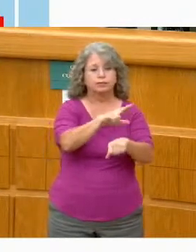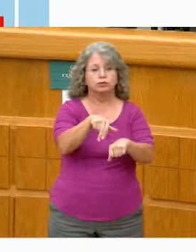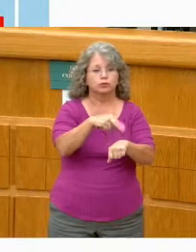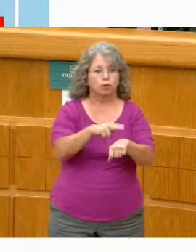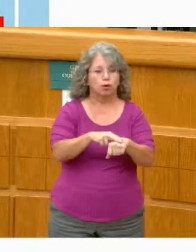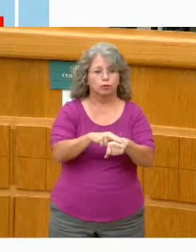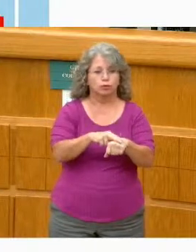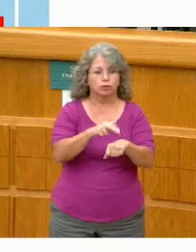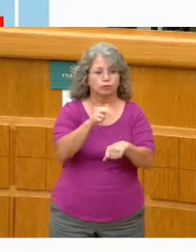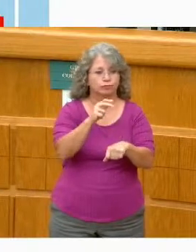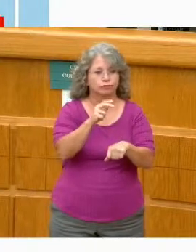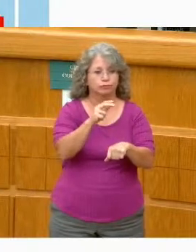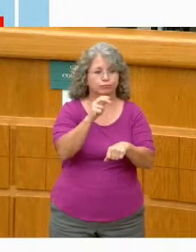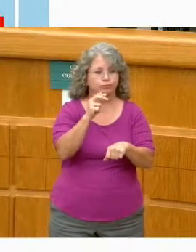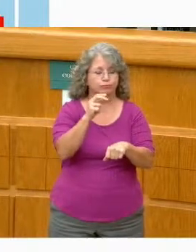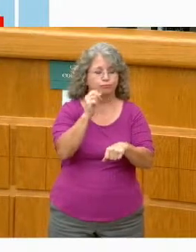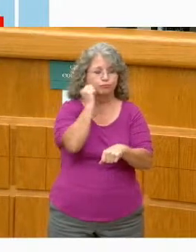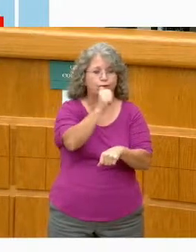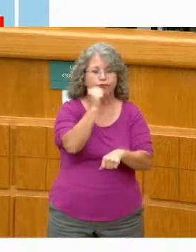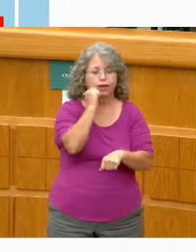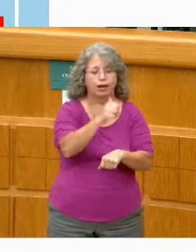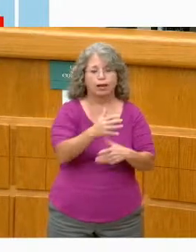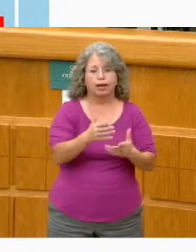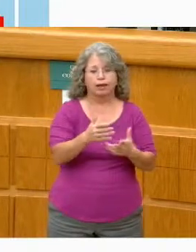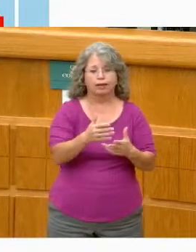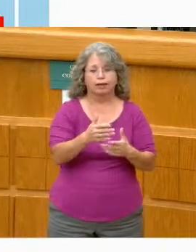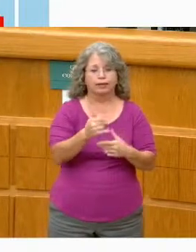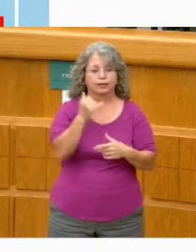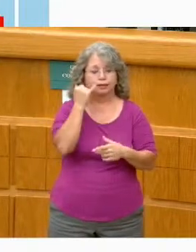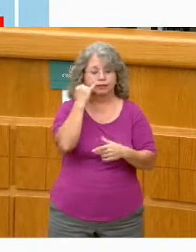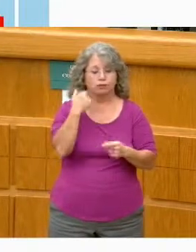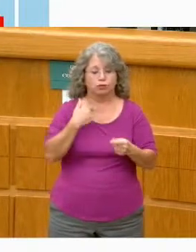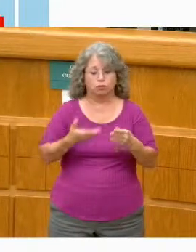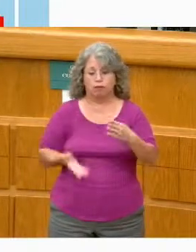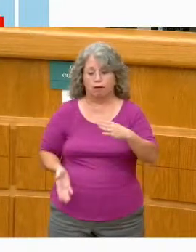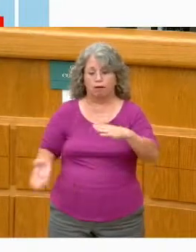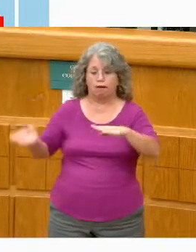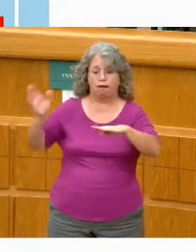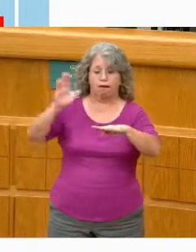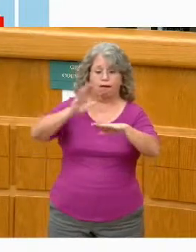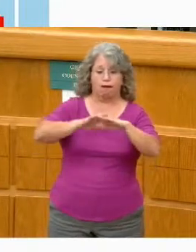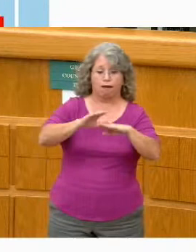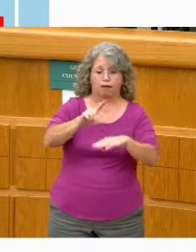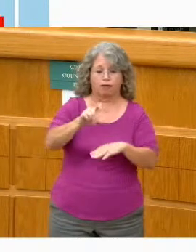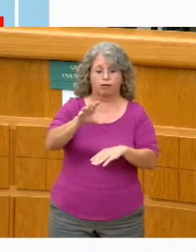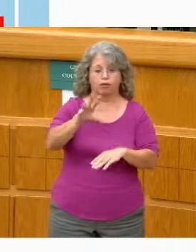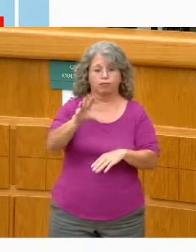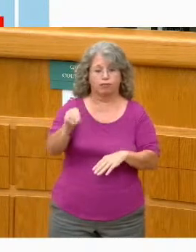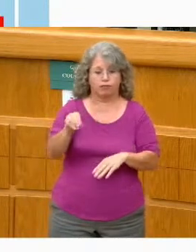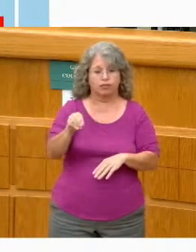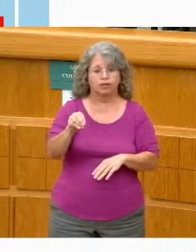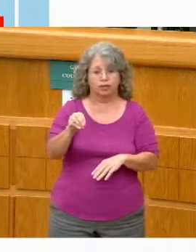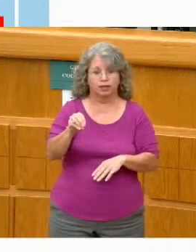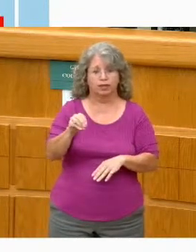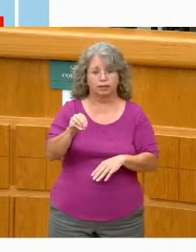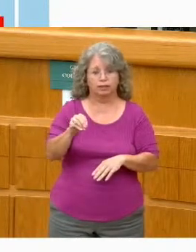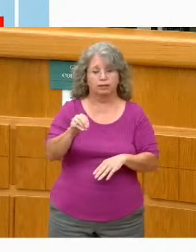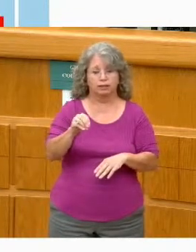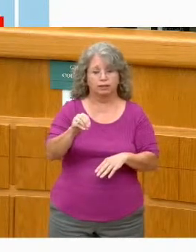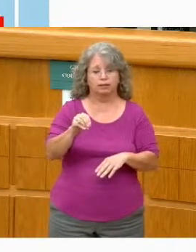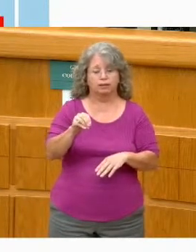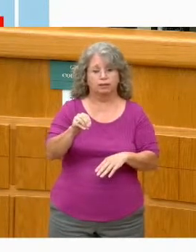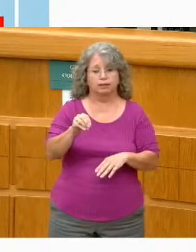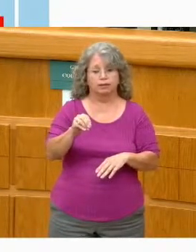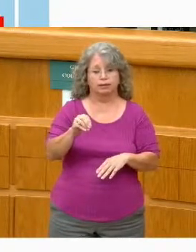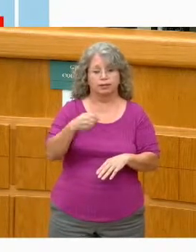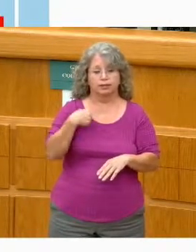in the Coastal Bend just on average need ICU treatment. So if you add on the 150 on top of that, we really needed